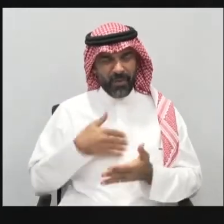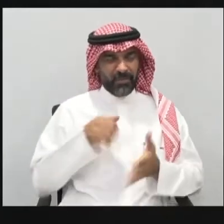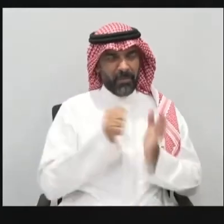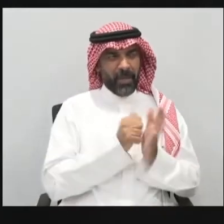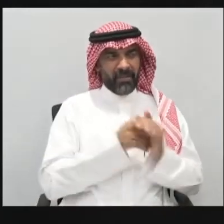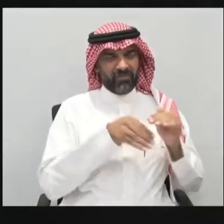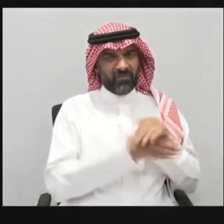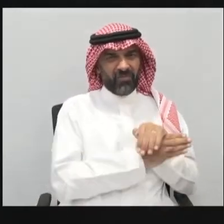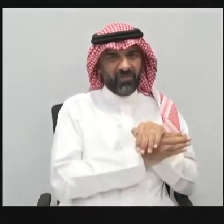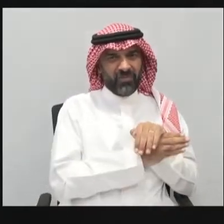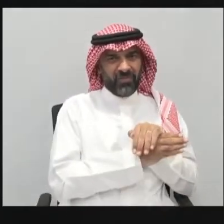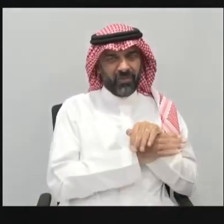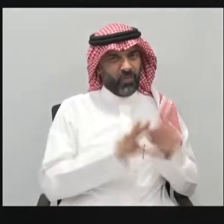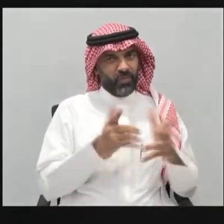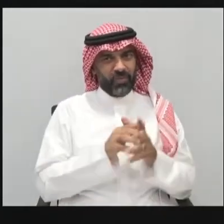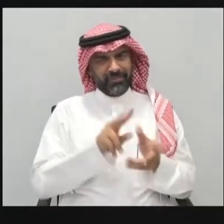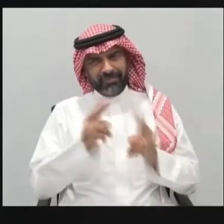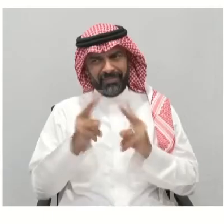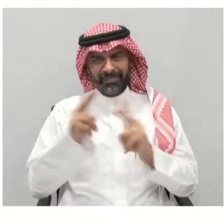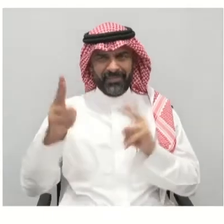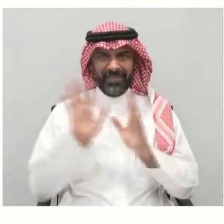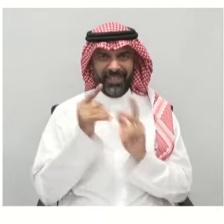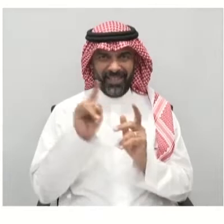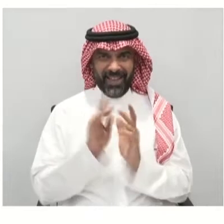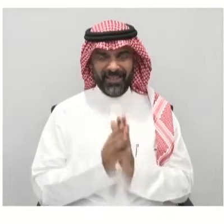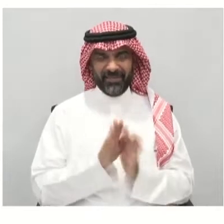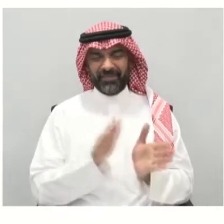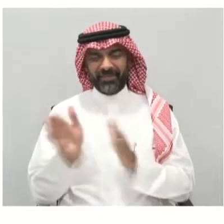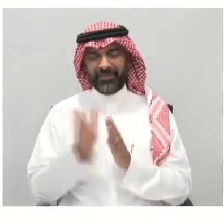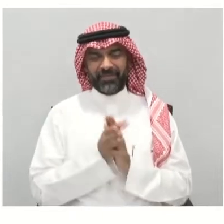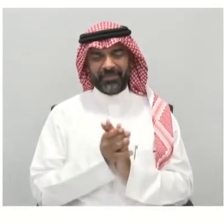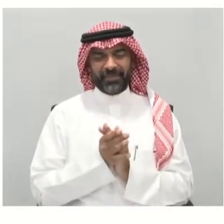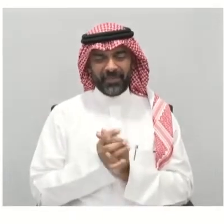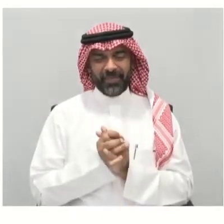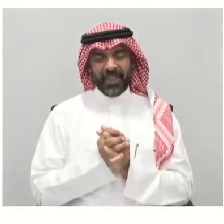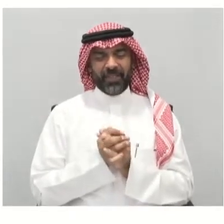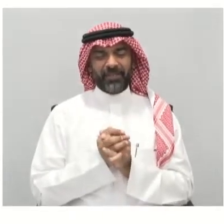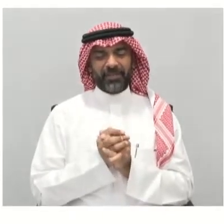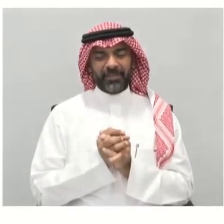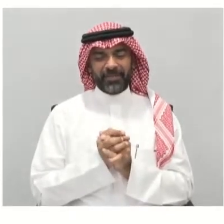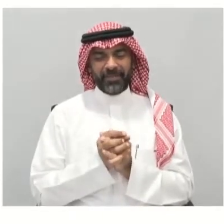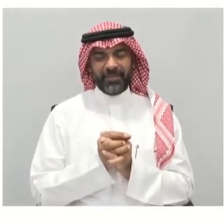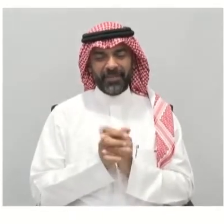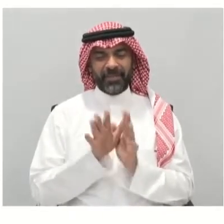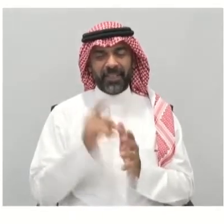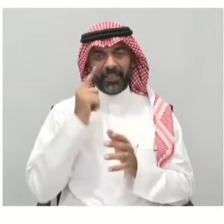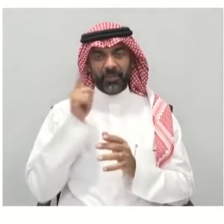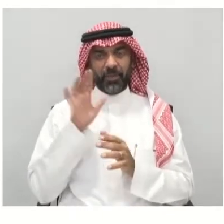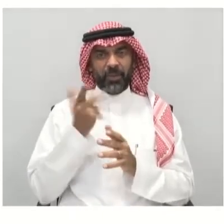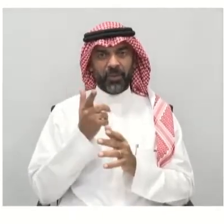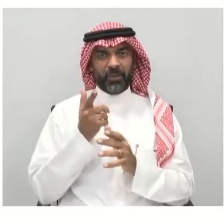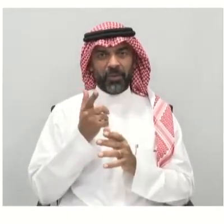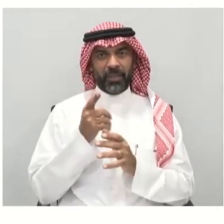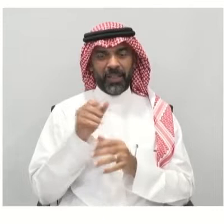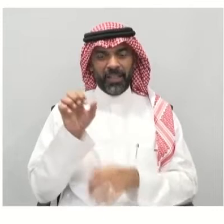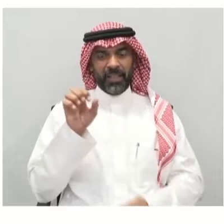because you want to go out and play? Okay. And this is interesting, boys and girls. Seeing snow. Have you